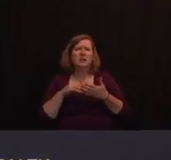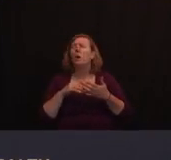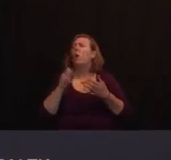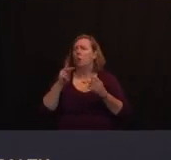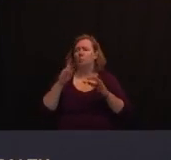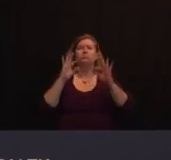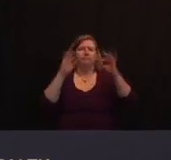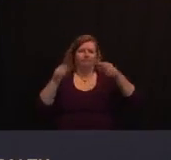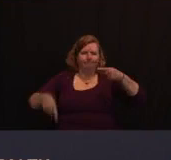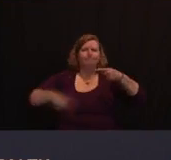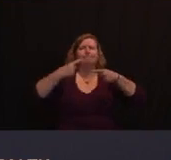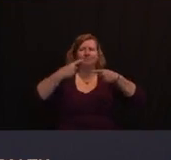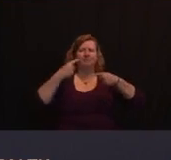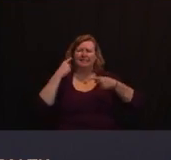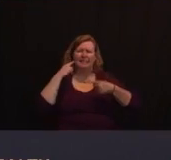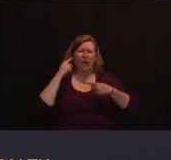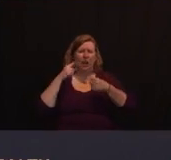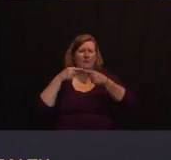back.